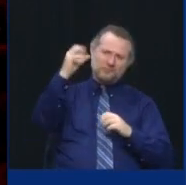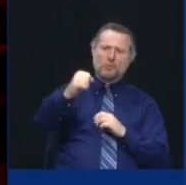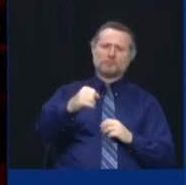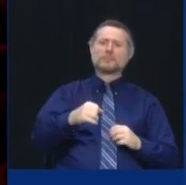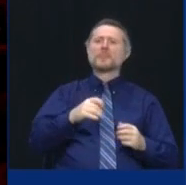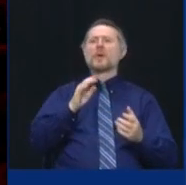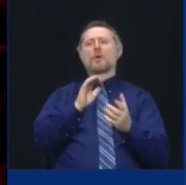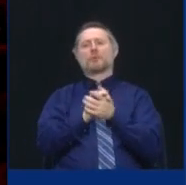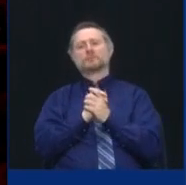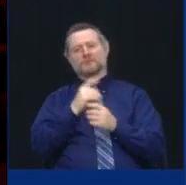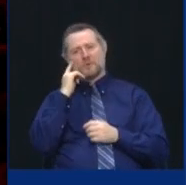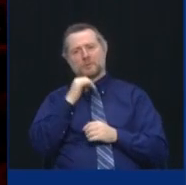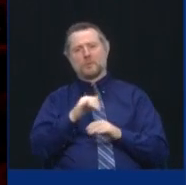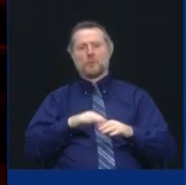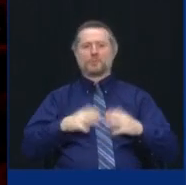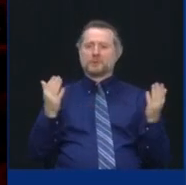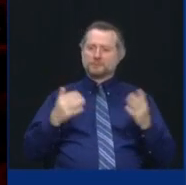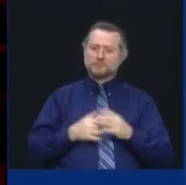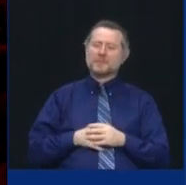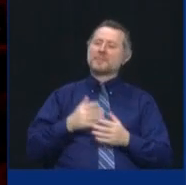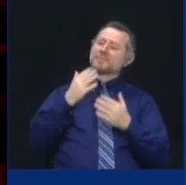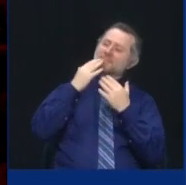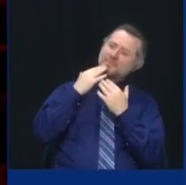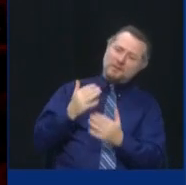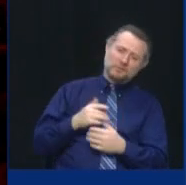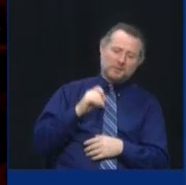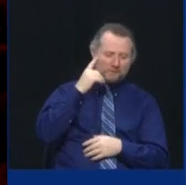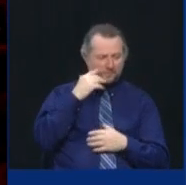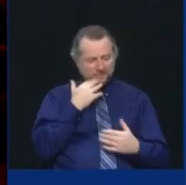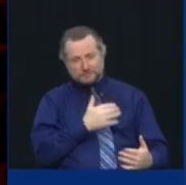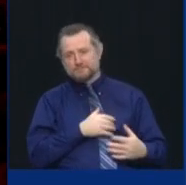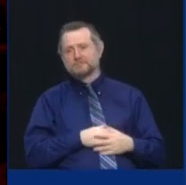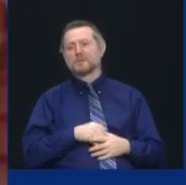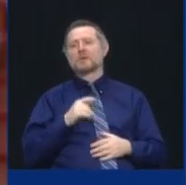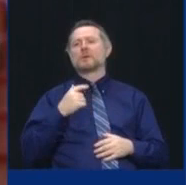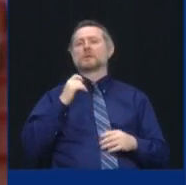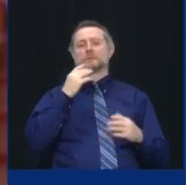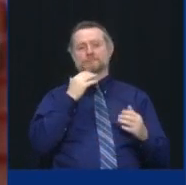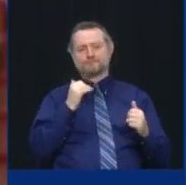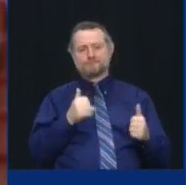Congratulations on this opening today. Thank you for having us, Jim. Thank you, Governor.